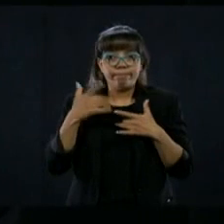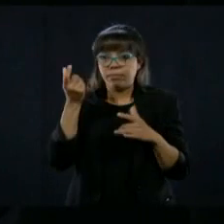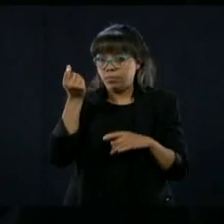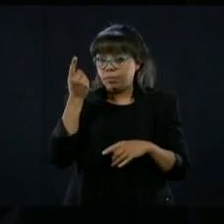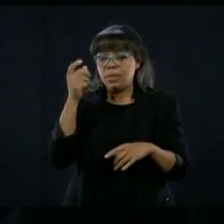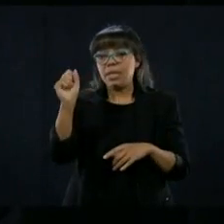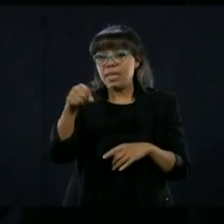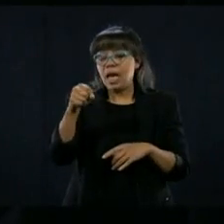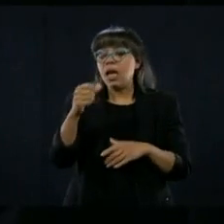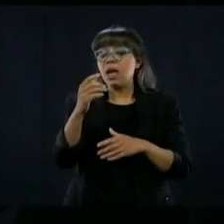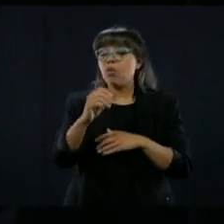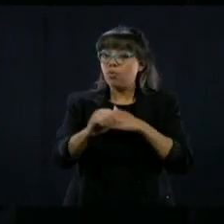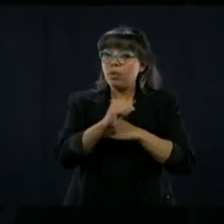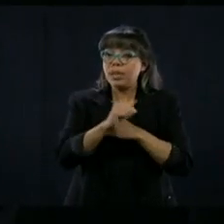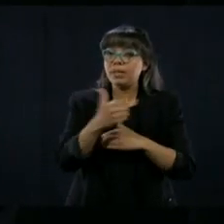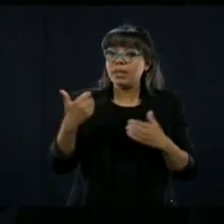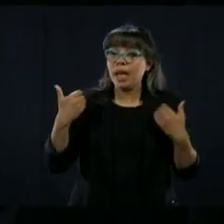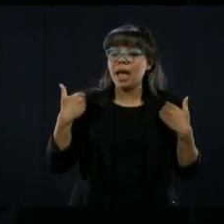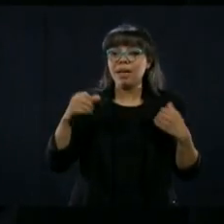some risks.